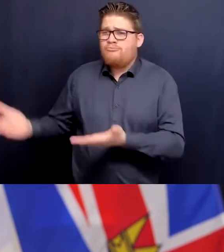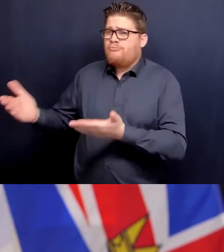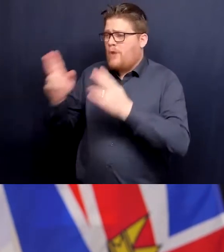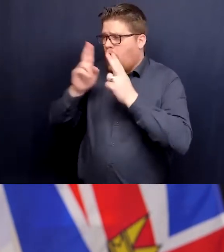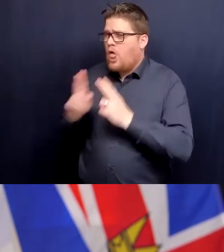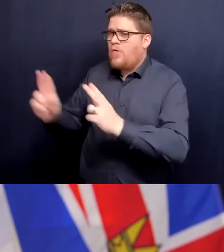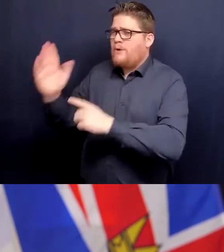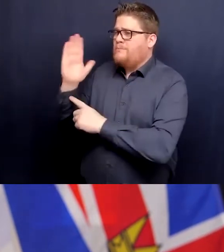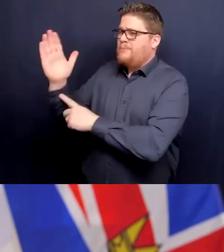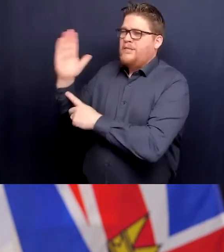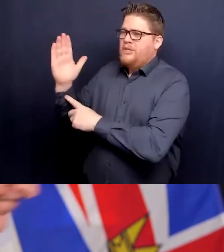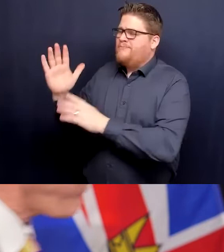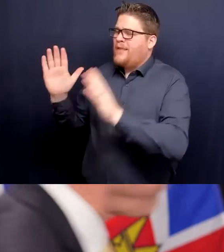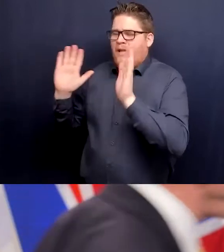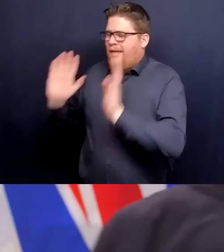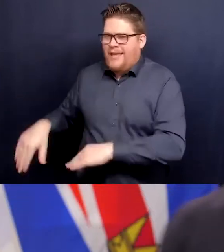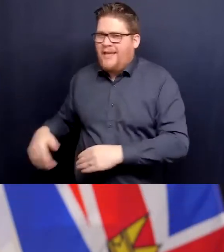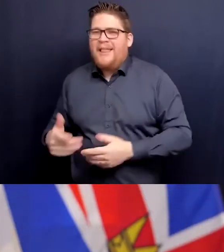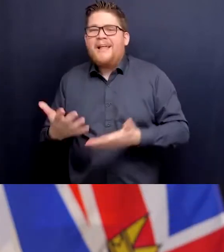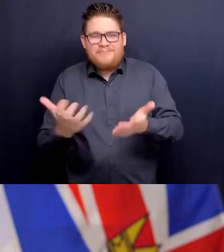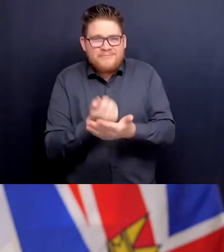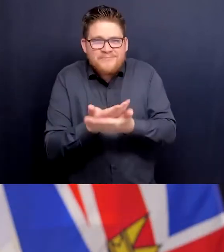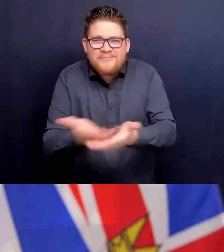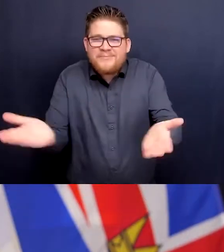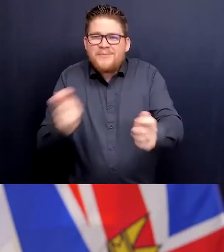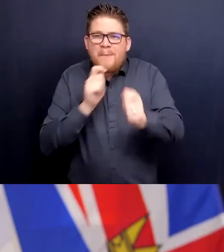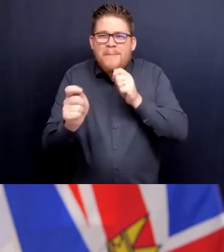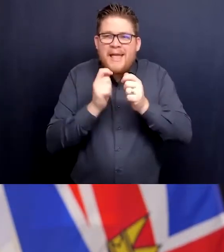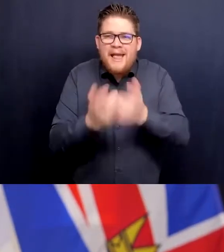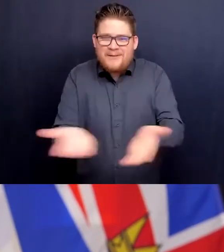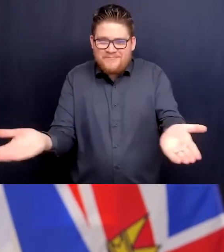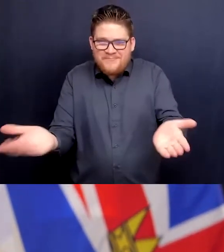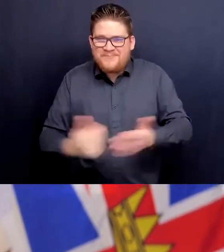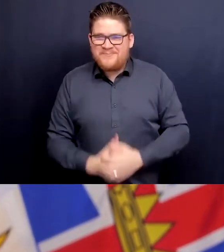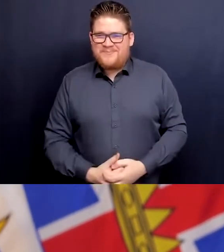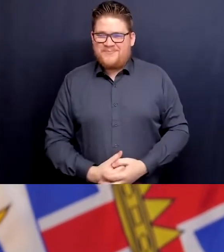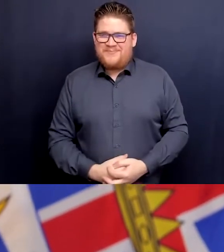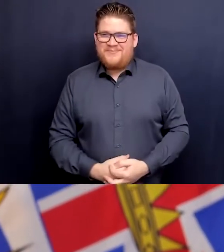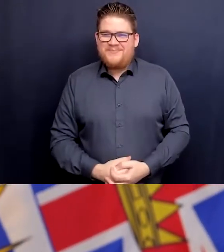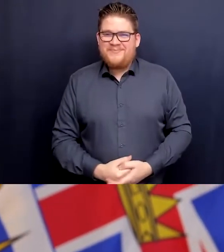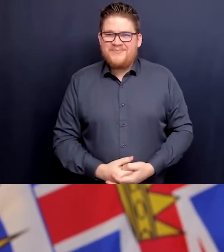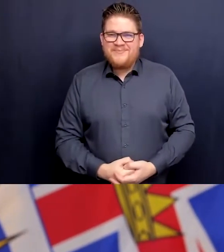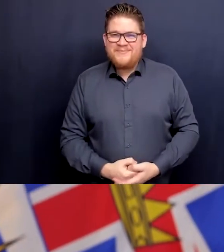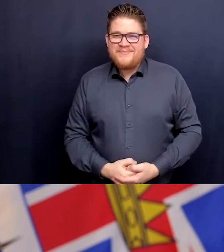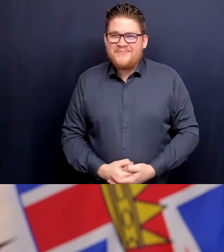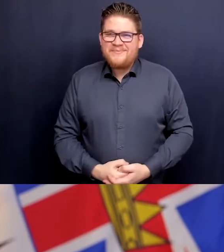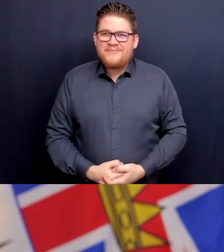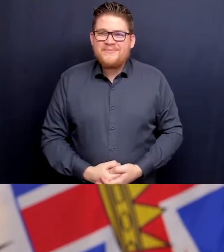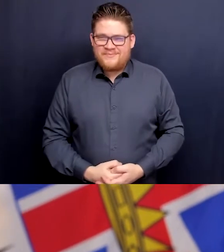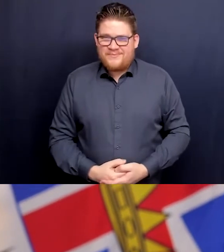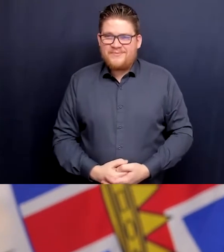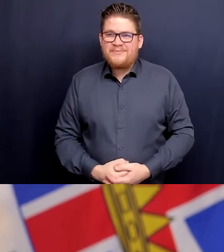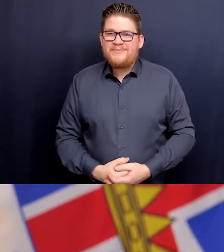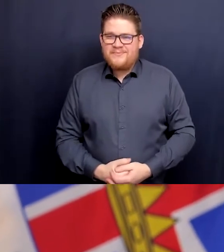happy to take your questions. Thank you. A reminder to media on the line, please press *1 to enter the queue. You will be limited to one question and